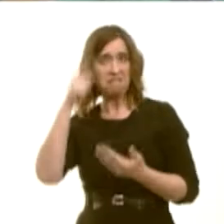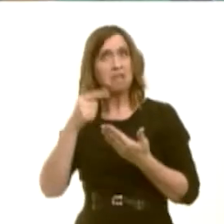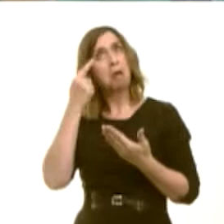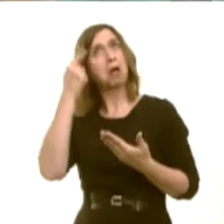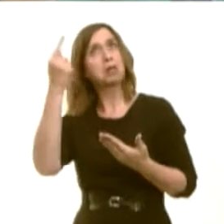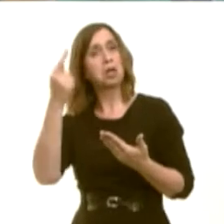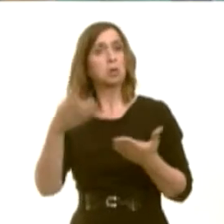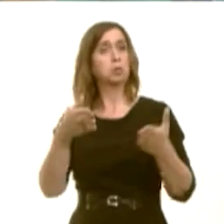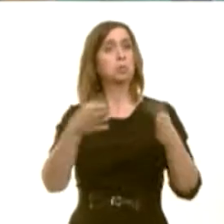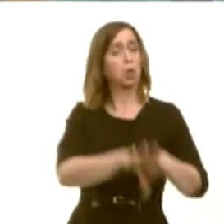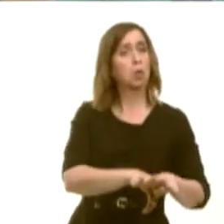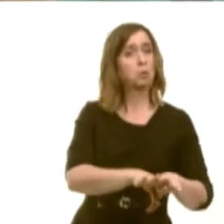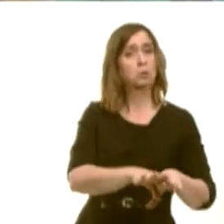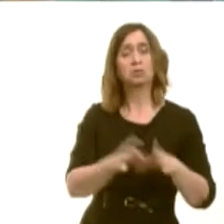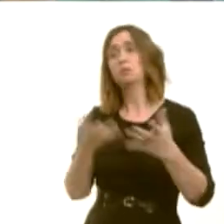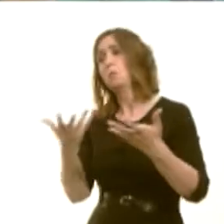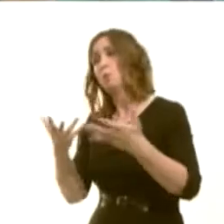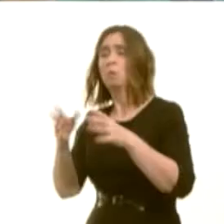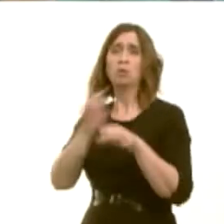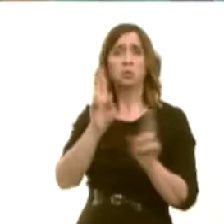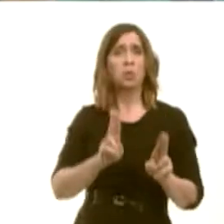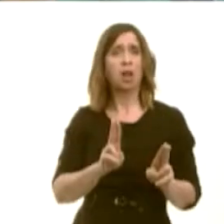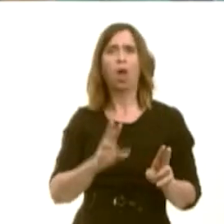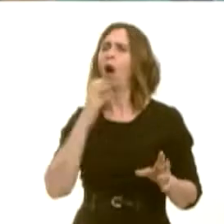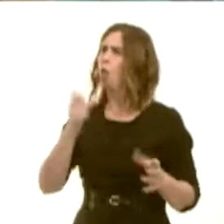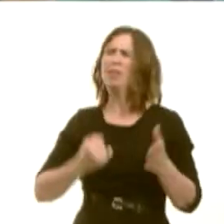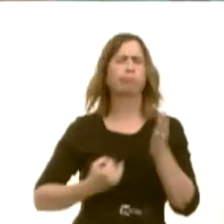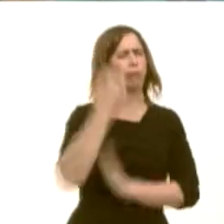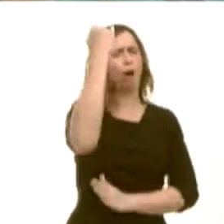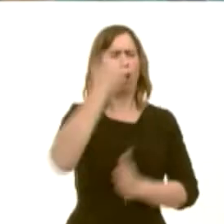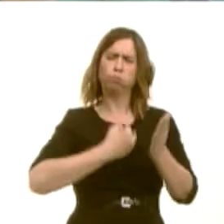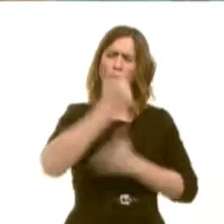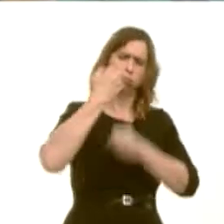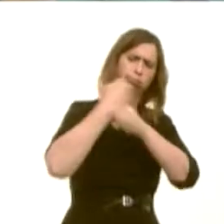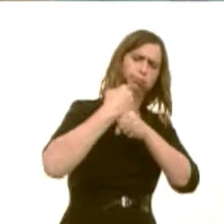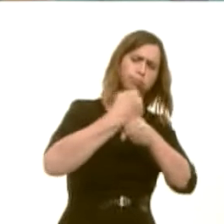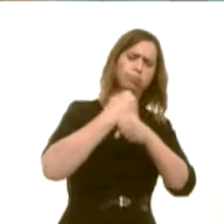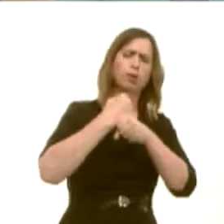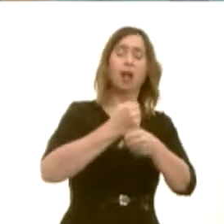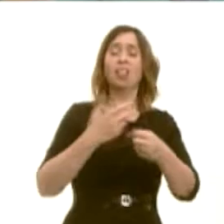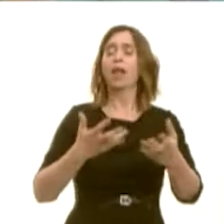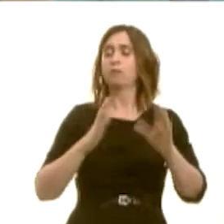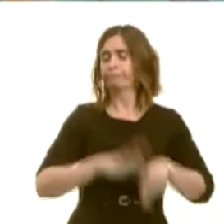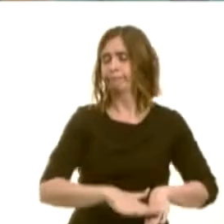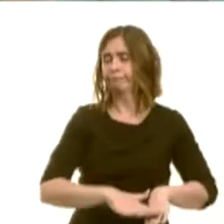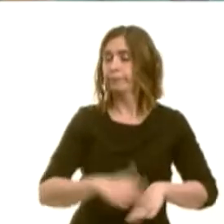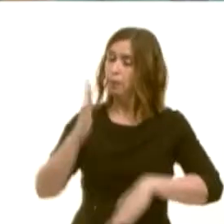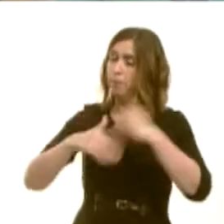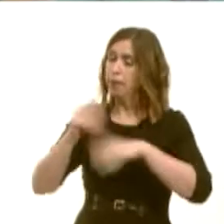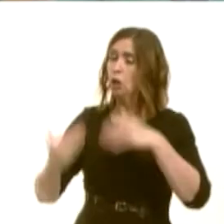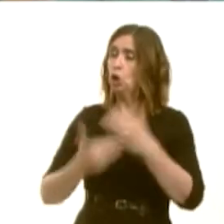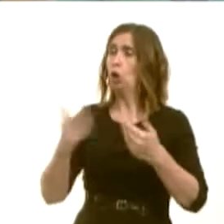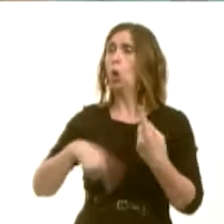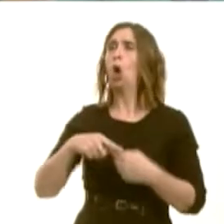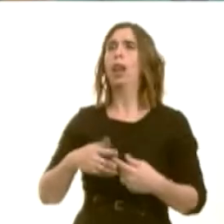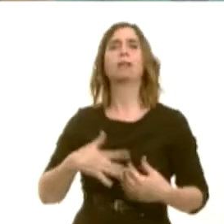close old established schools in many communities in Wales, there's great opposition to begin with. And when a brand new school is built, that opposition quite often disappears. But it is a matter for